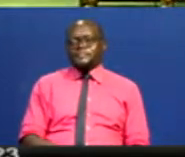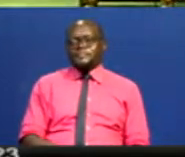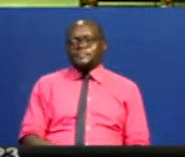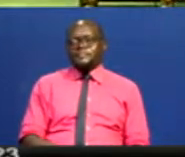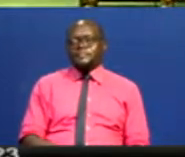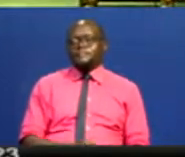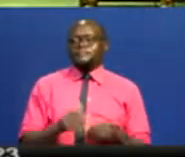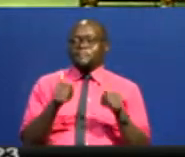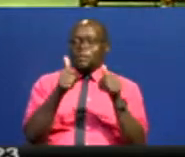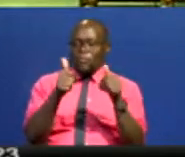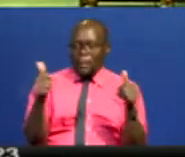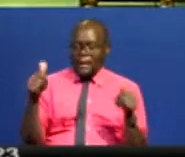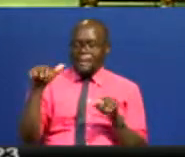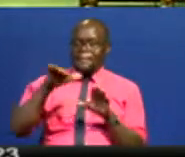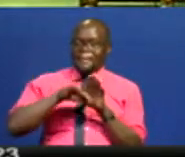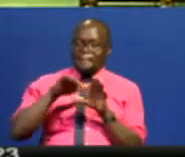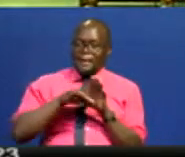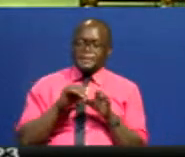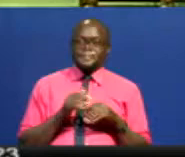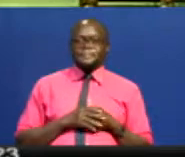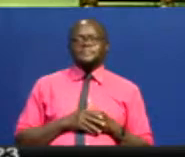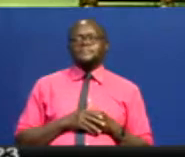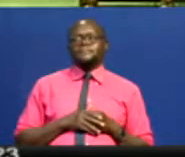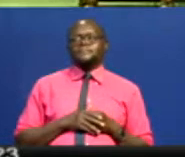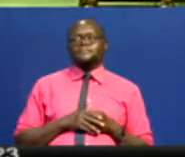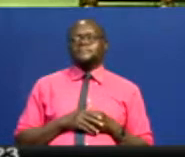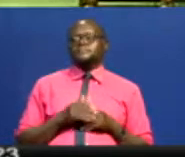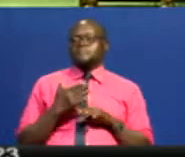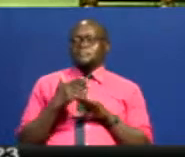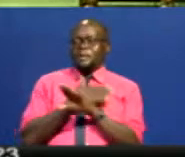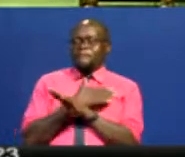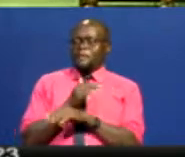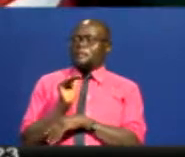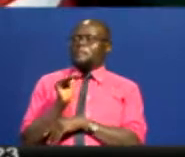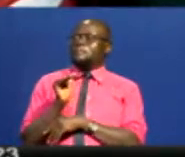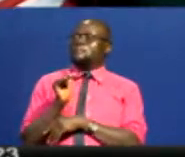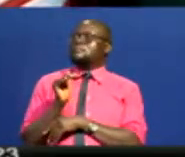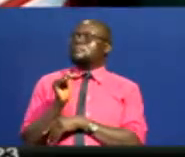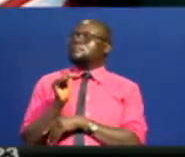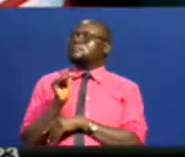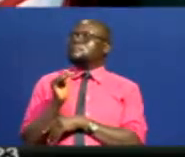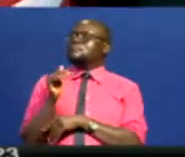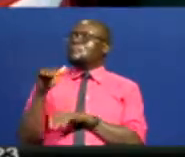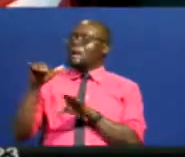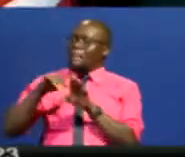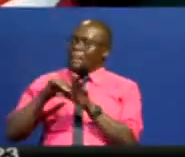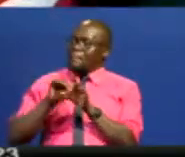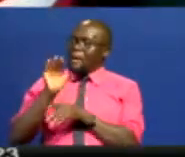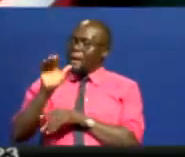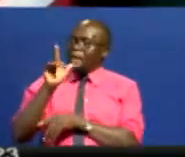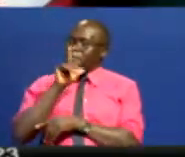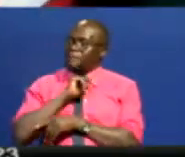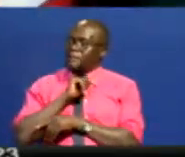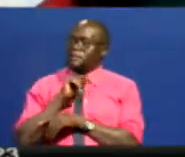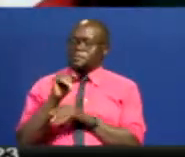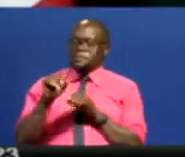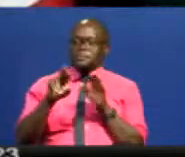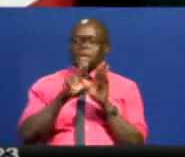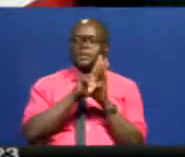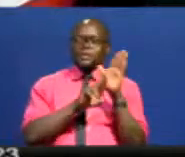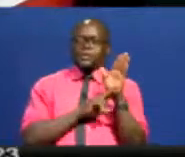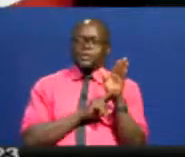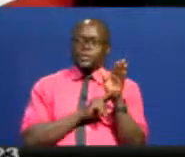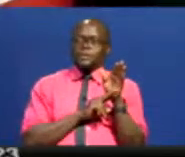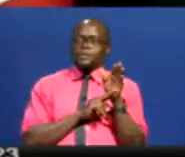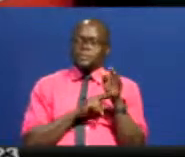Very well, honorable members. A member had risen for misplace on standing order number 95 that the mover be